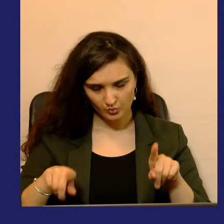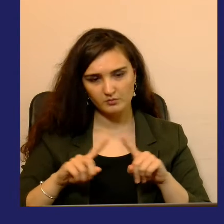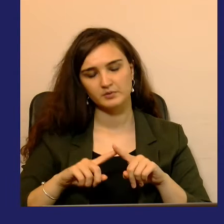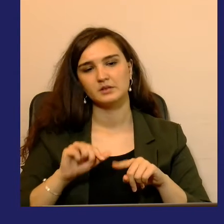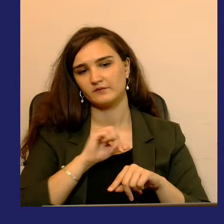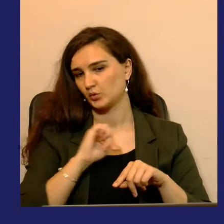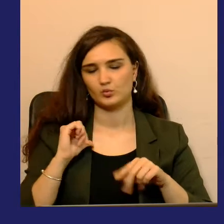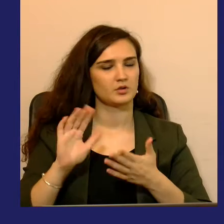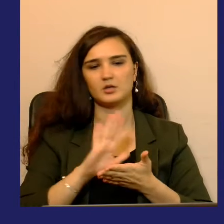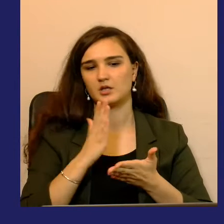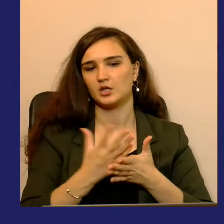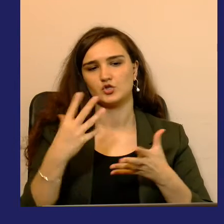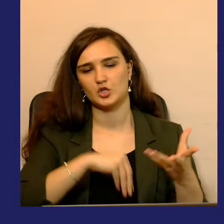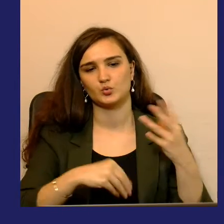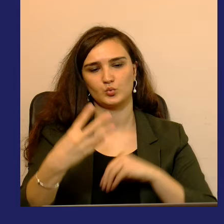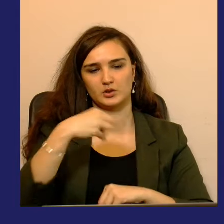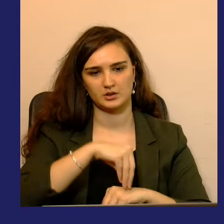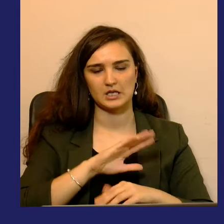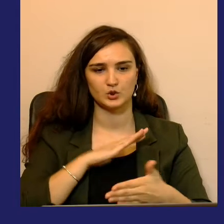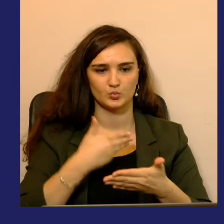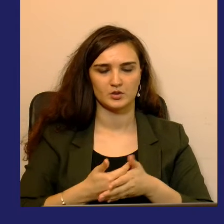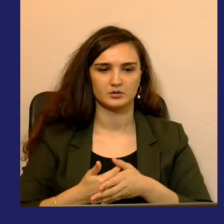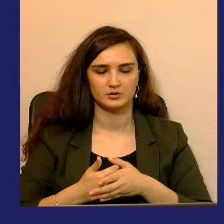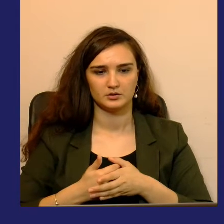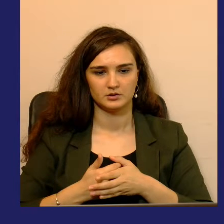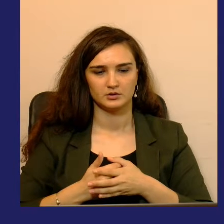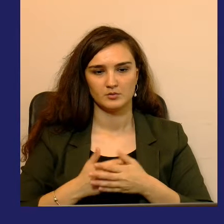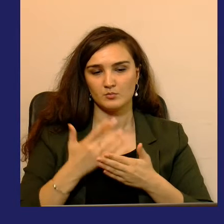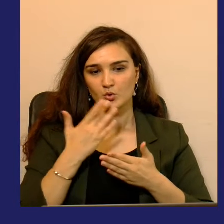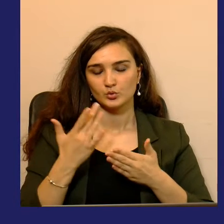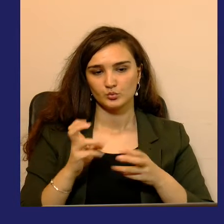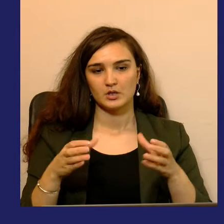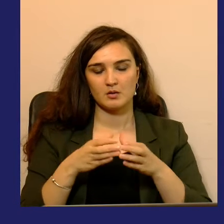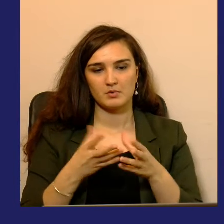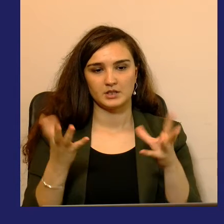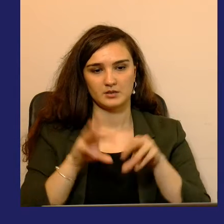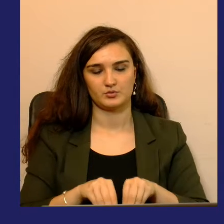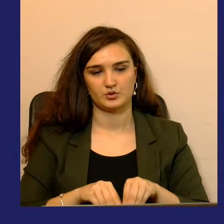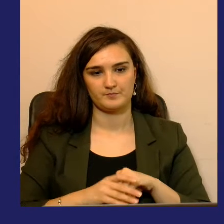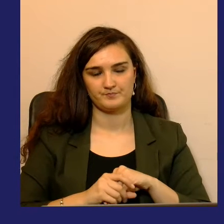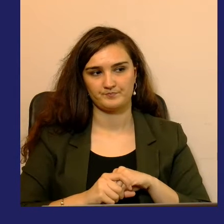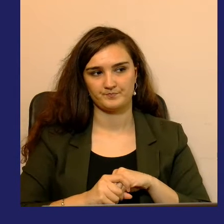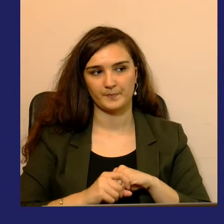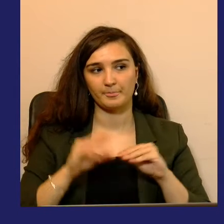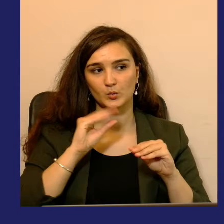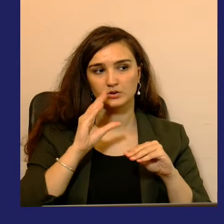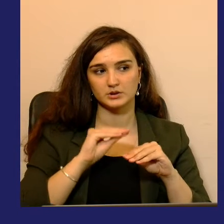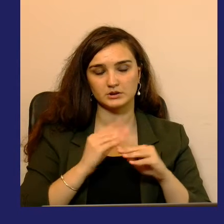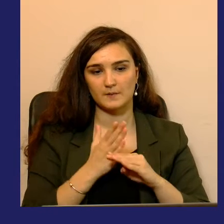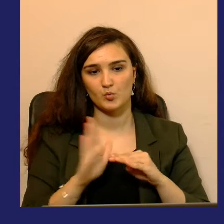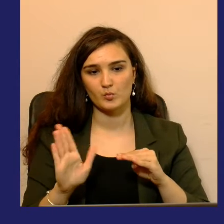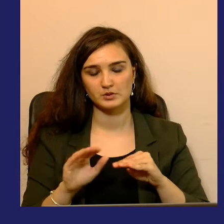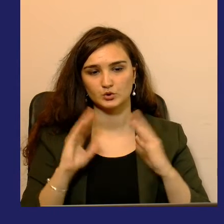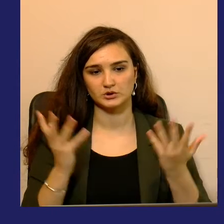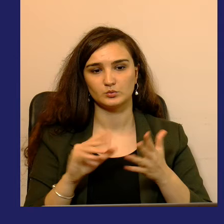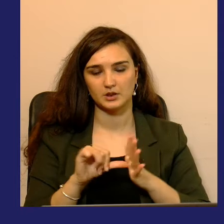campaigning in the process of providing social aid. However, the line between the state and the ruling party has